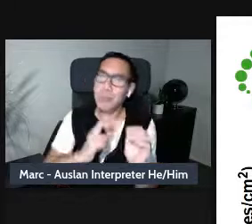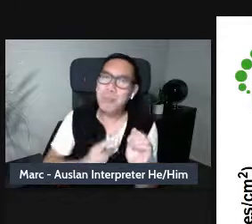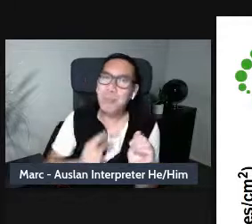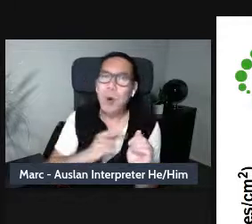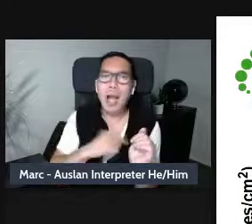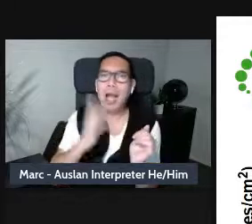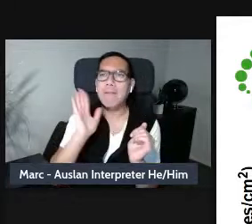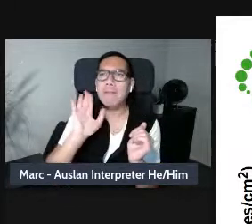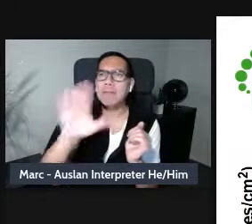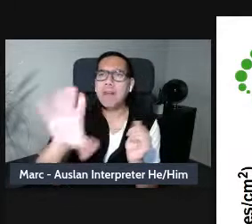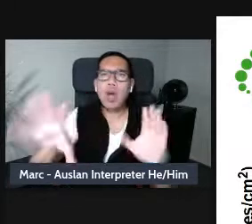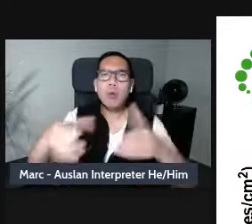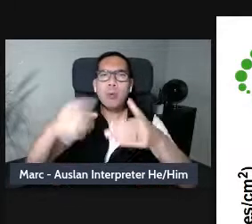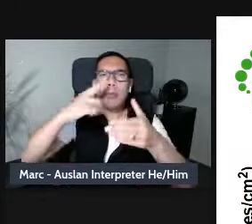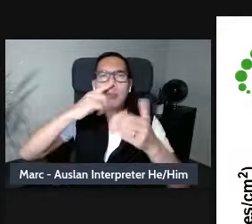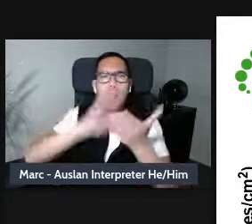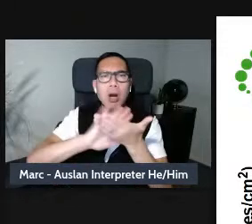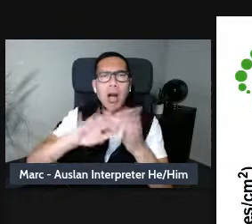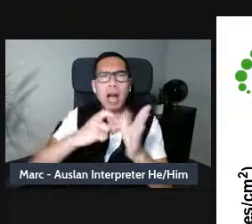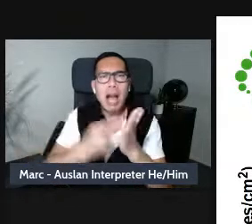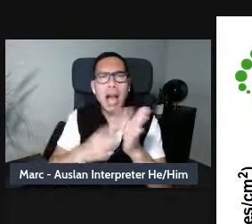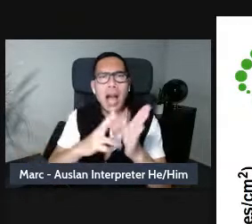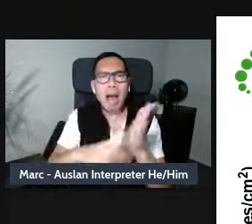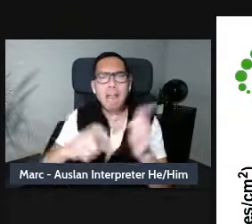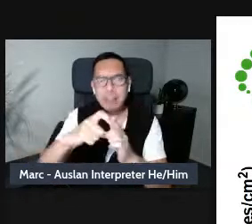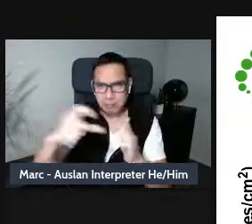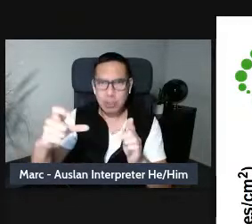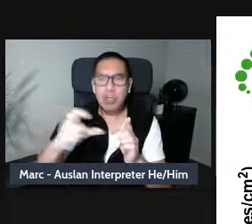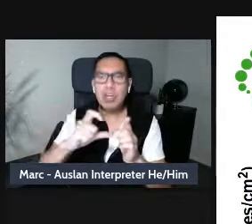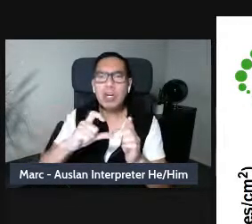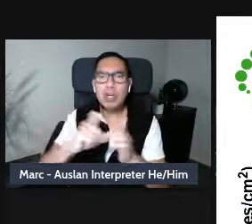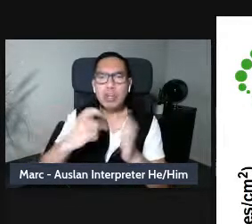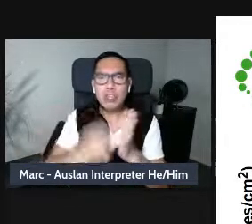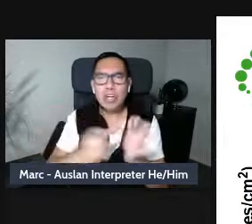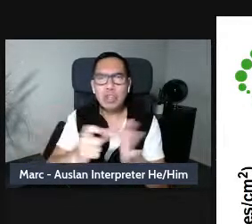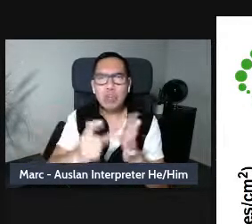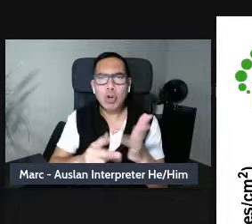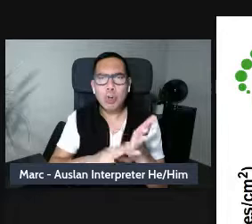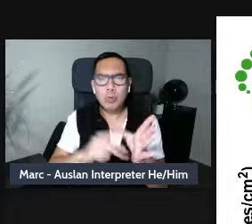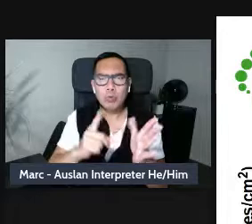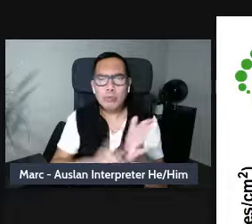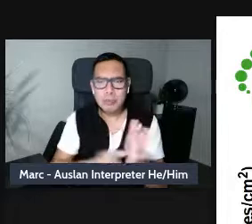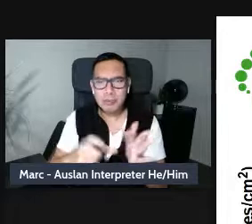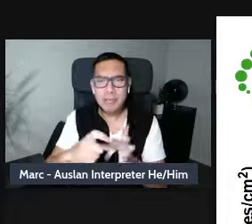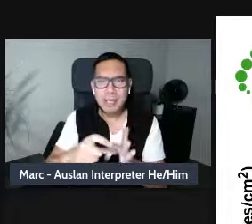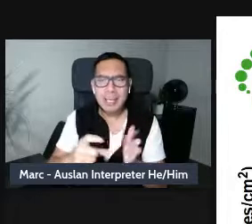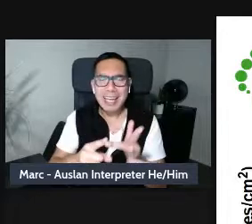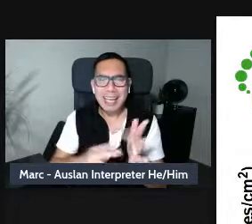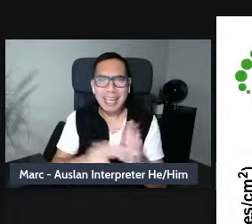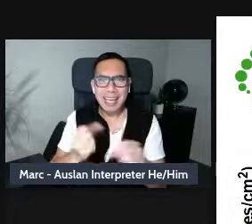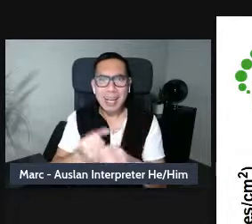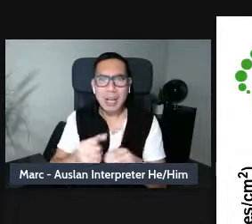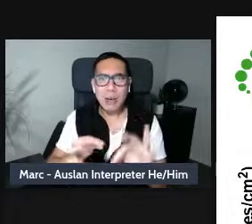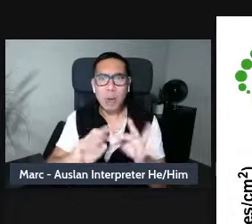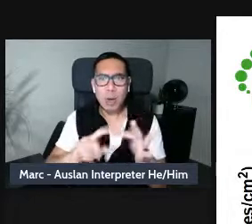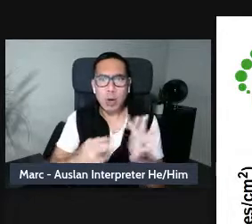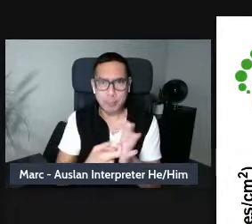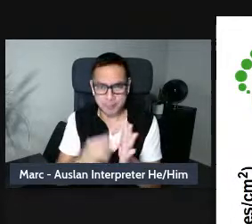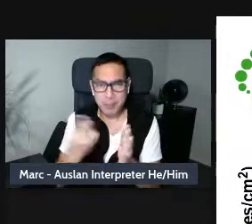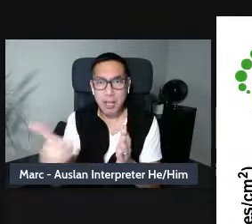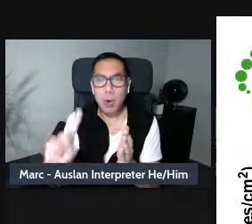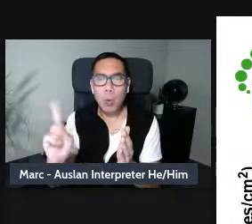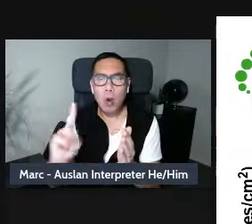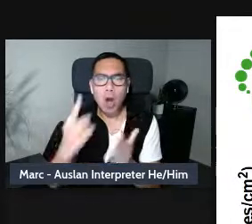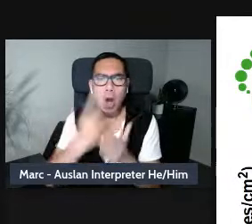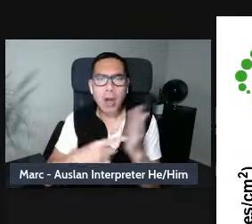Harvard University who's led by Professor Donald Ingber, who produces nanoparticles that only can